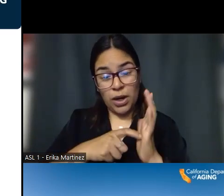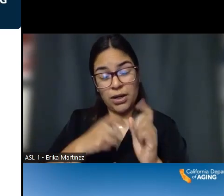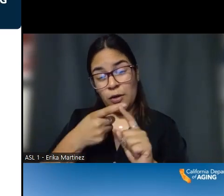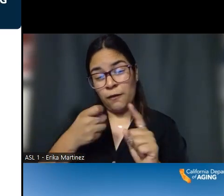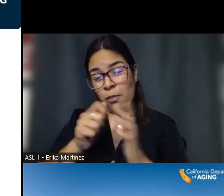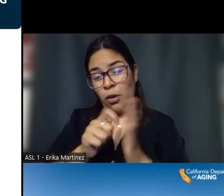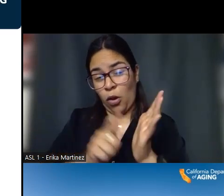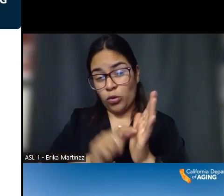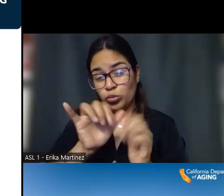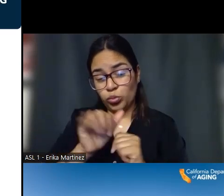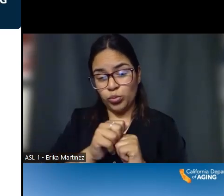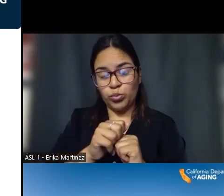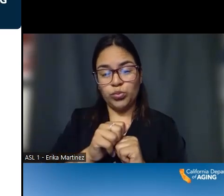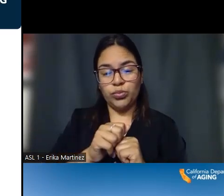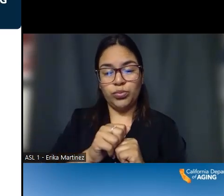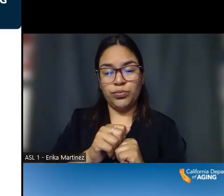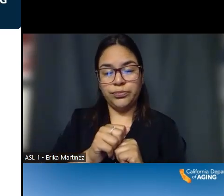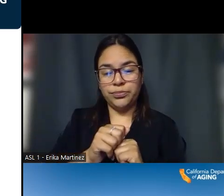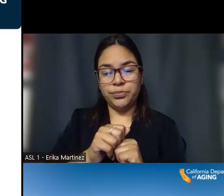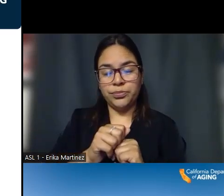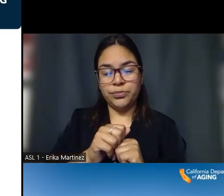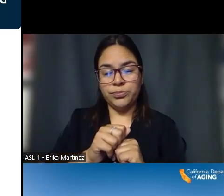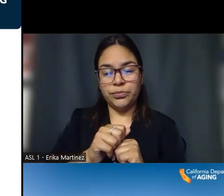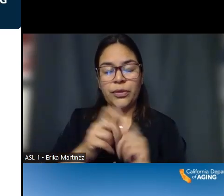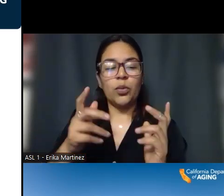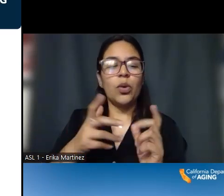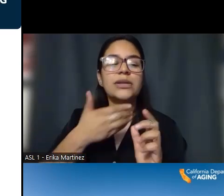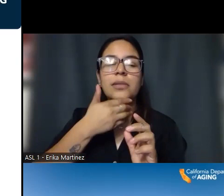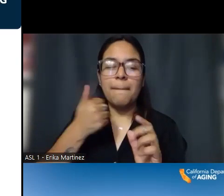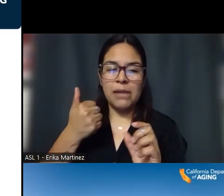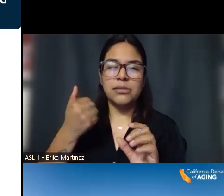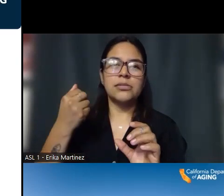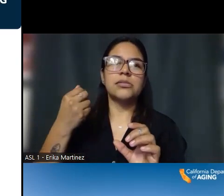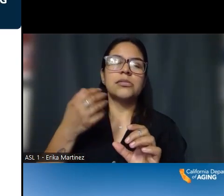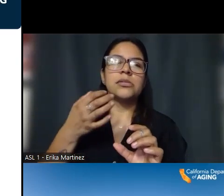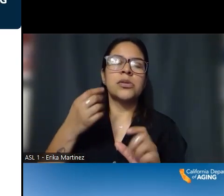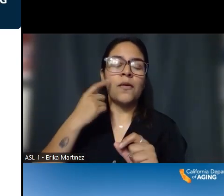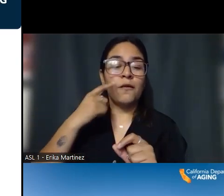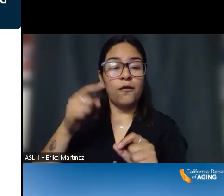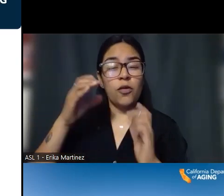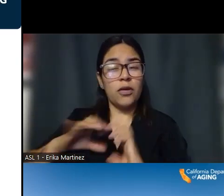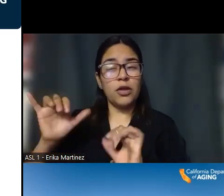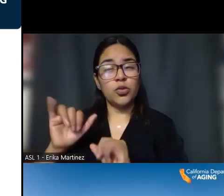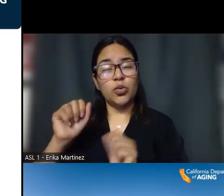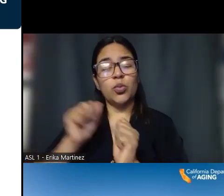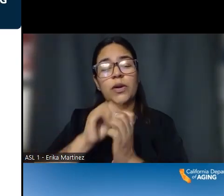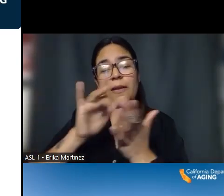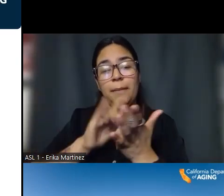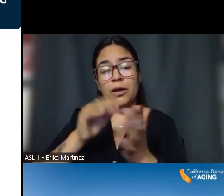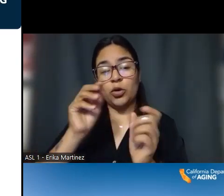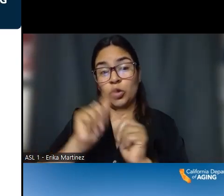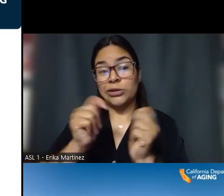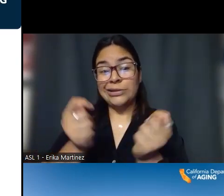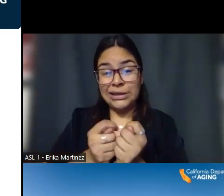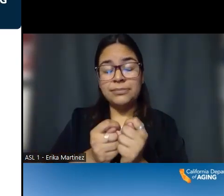that, we look at what's in the residents' best interest based on review with the physician and the medical team. And